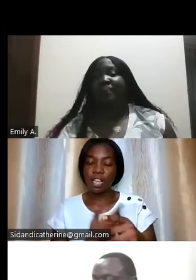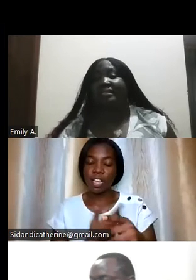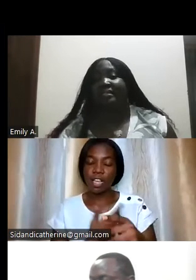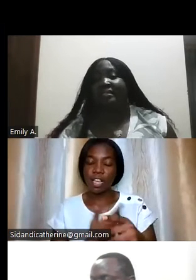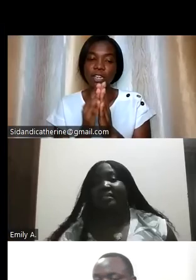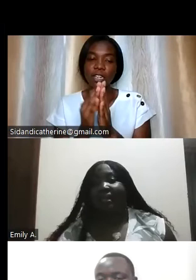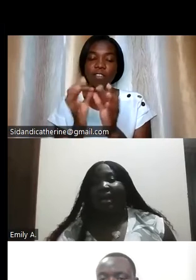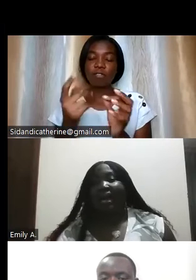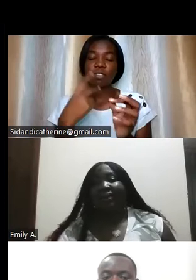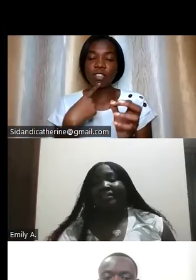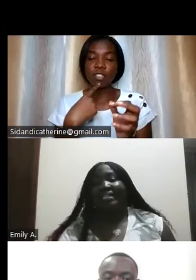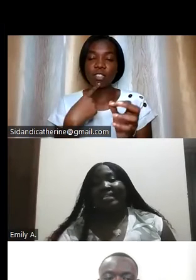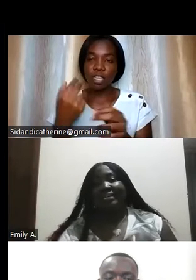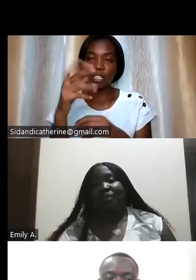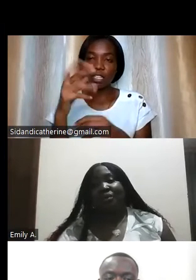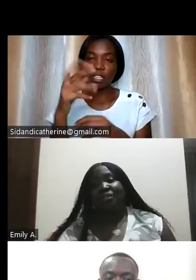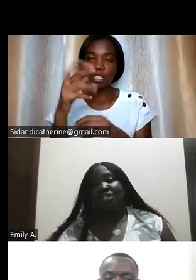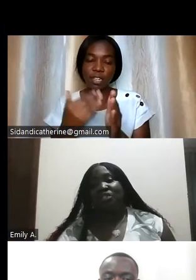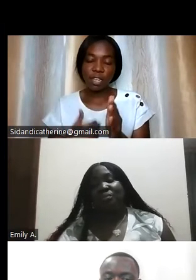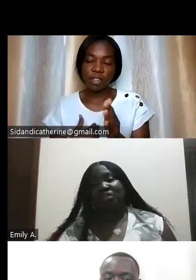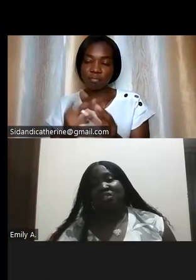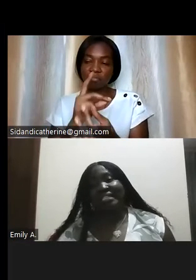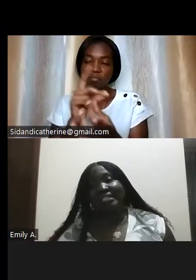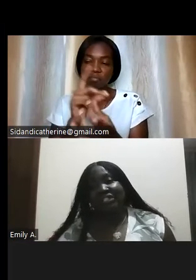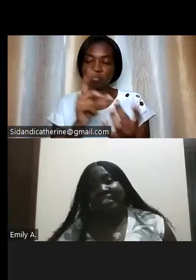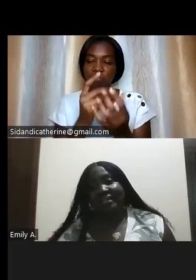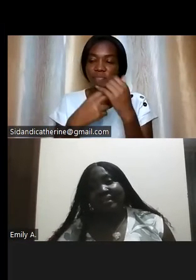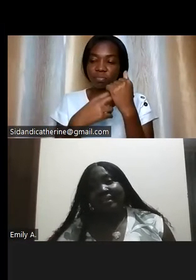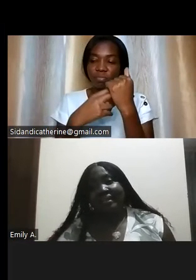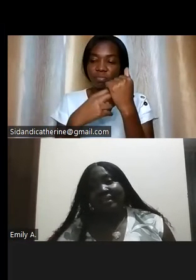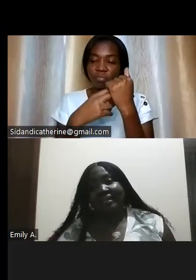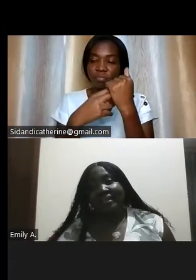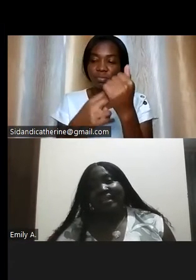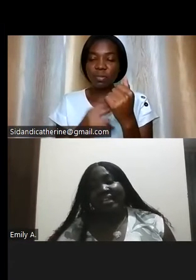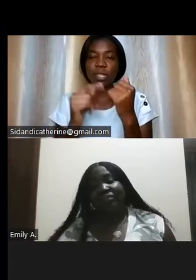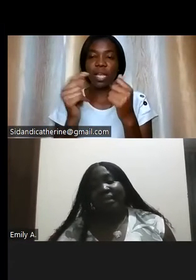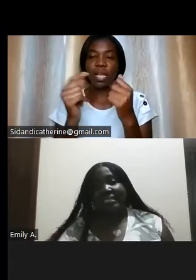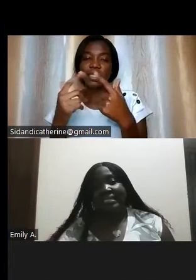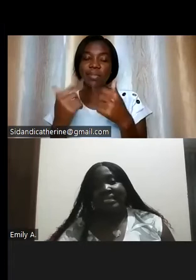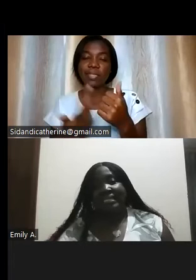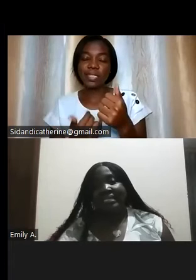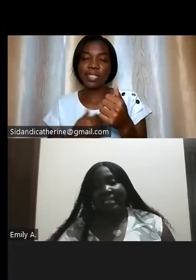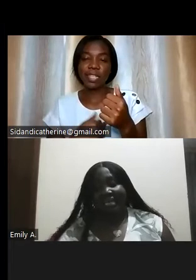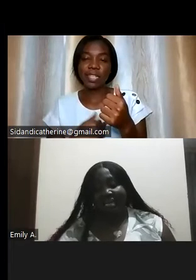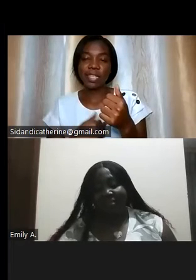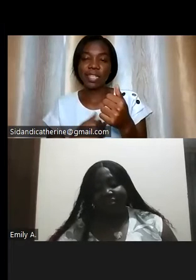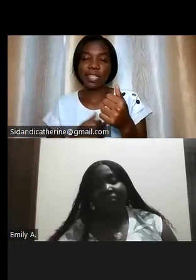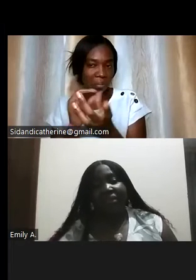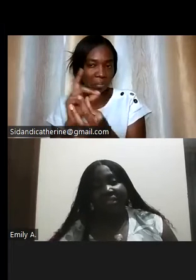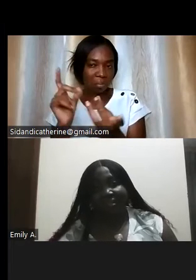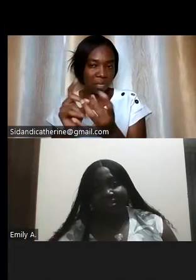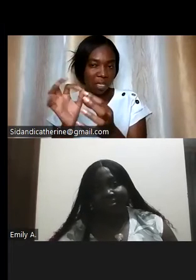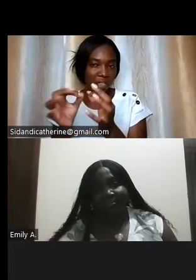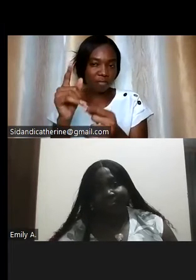strategic partners. How then can we continue to be strategic if you exclude us in a number